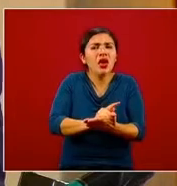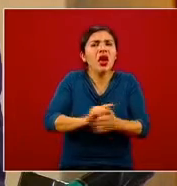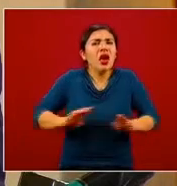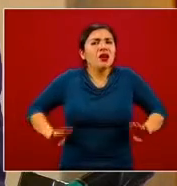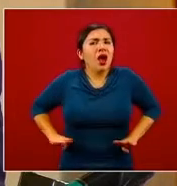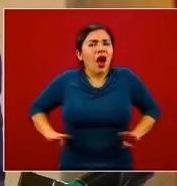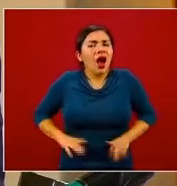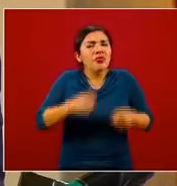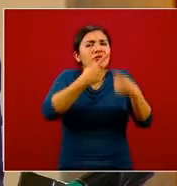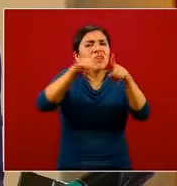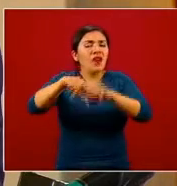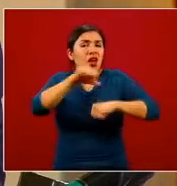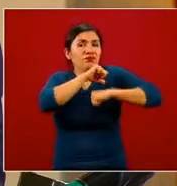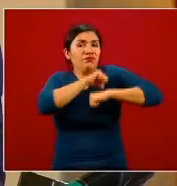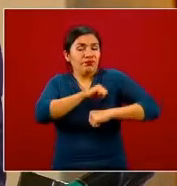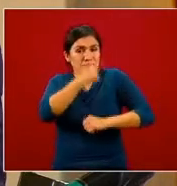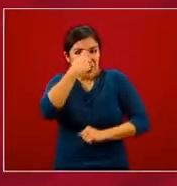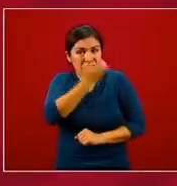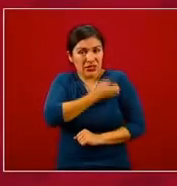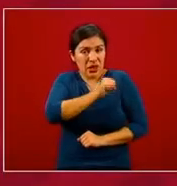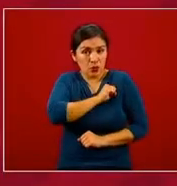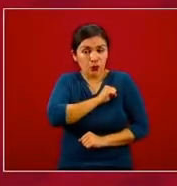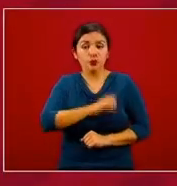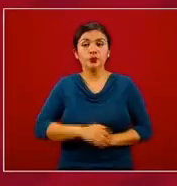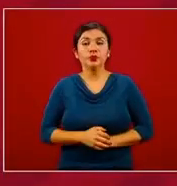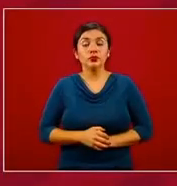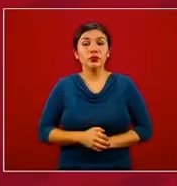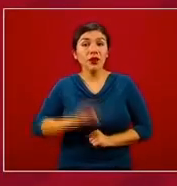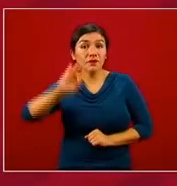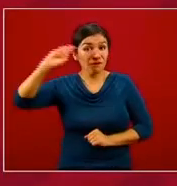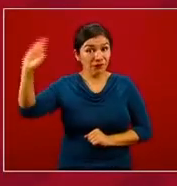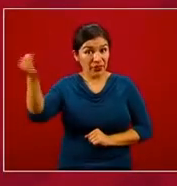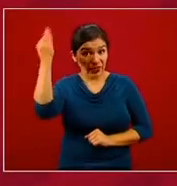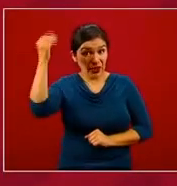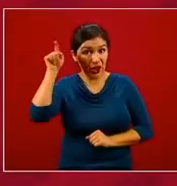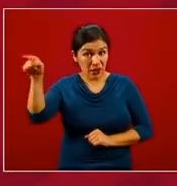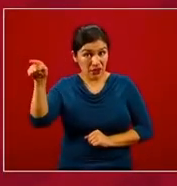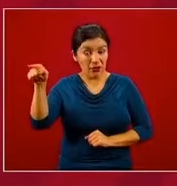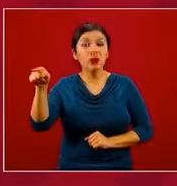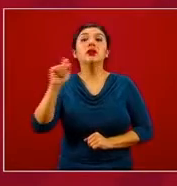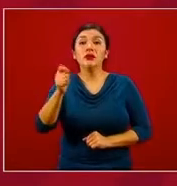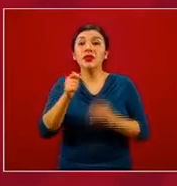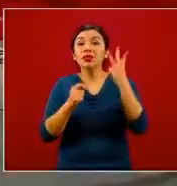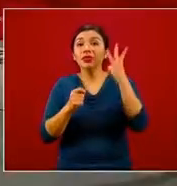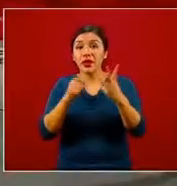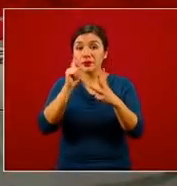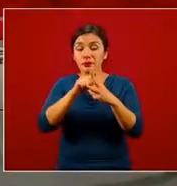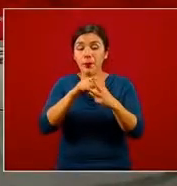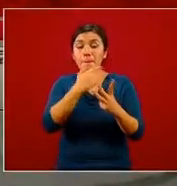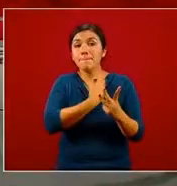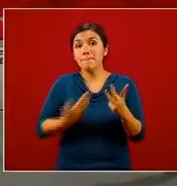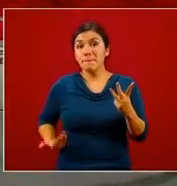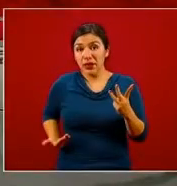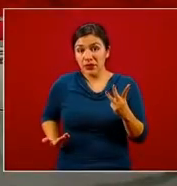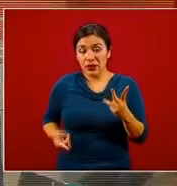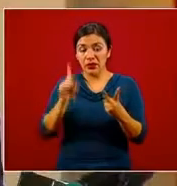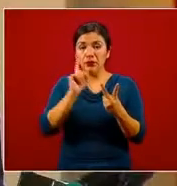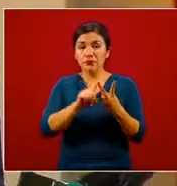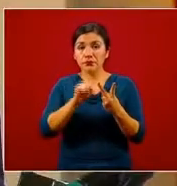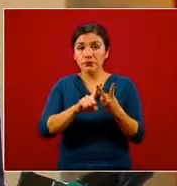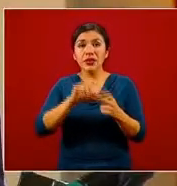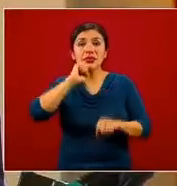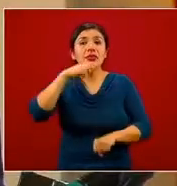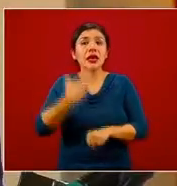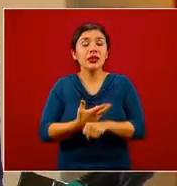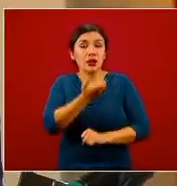The stoplight doesn't need to be approved by the Health Council. It's been